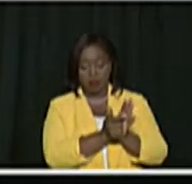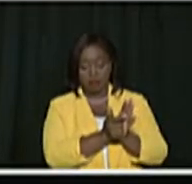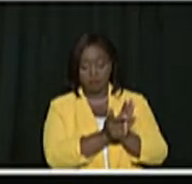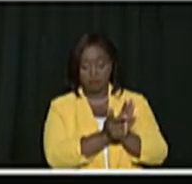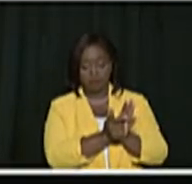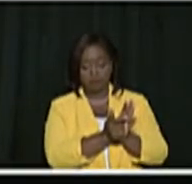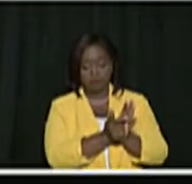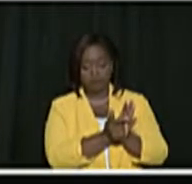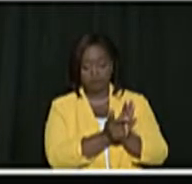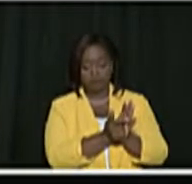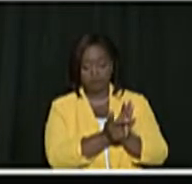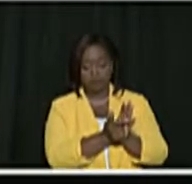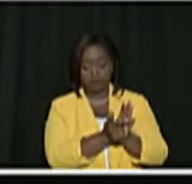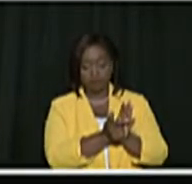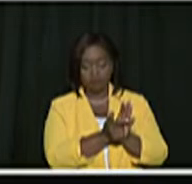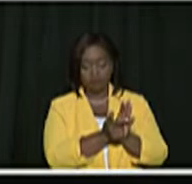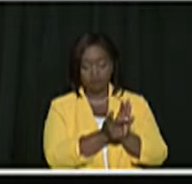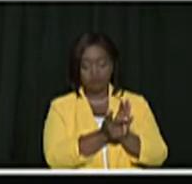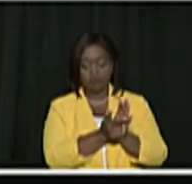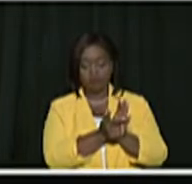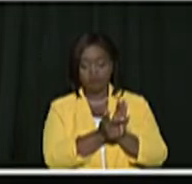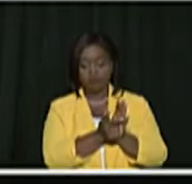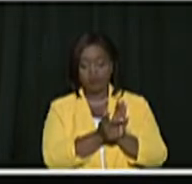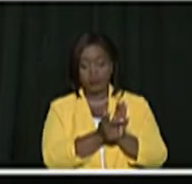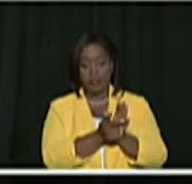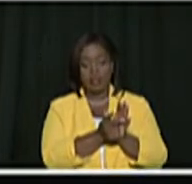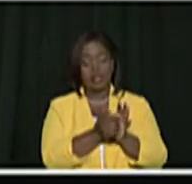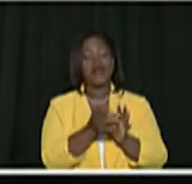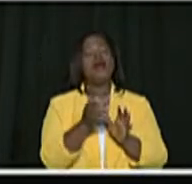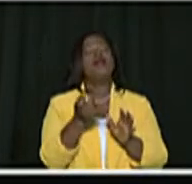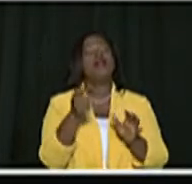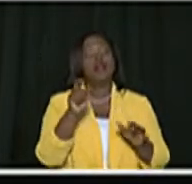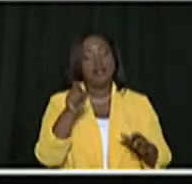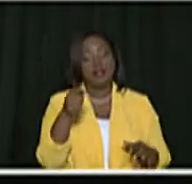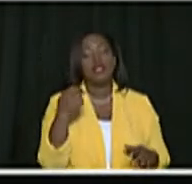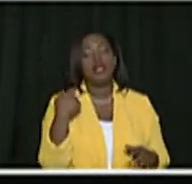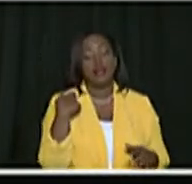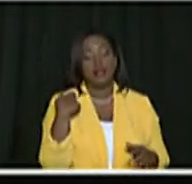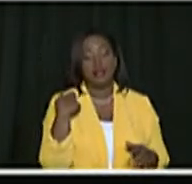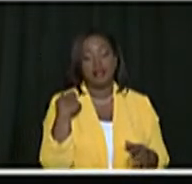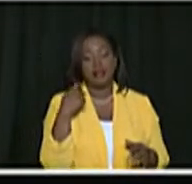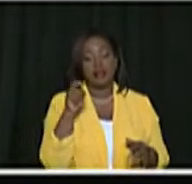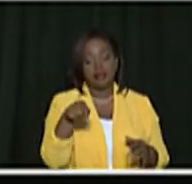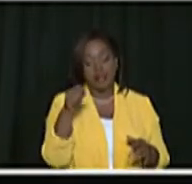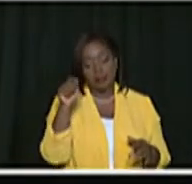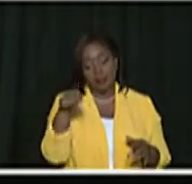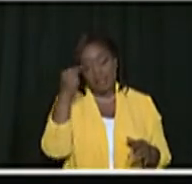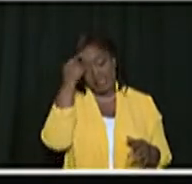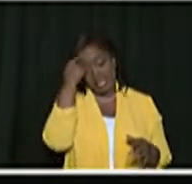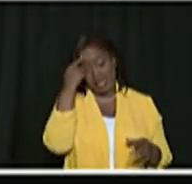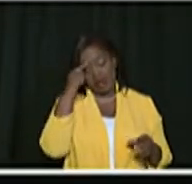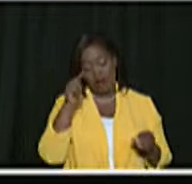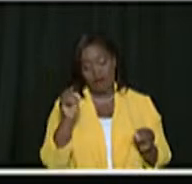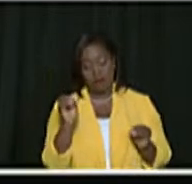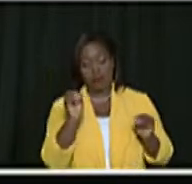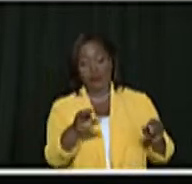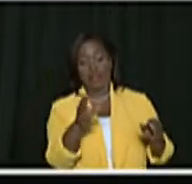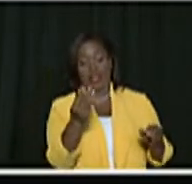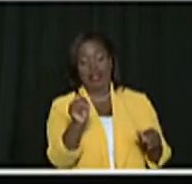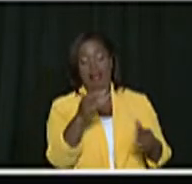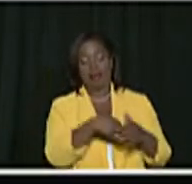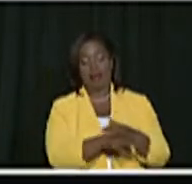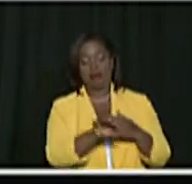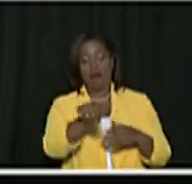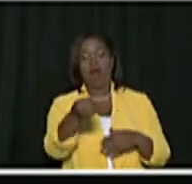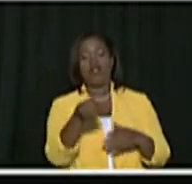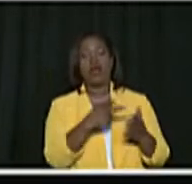this option of diverting them to other programs rather than sending them to the correctional services. So the judges still have that